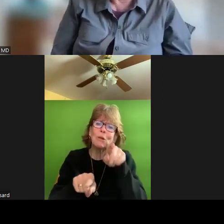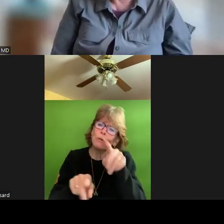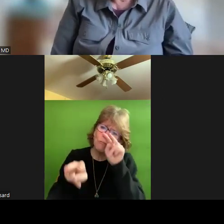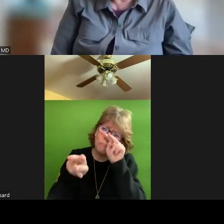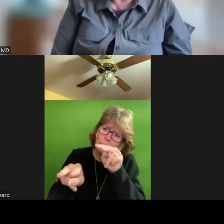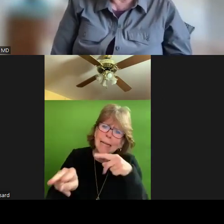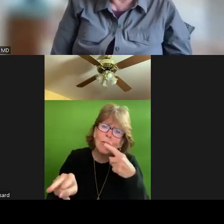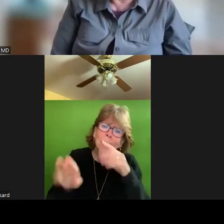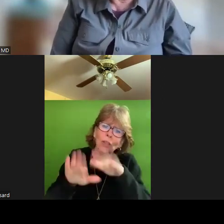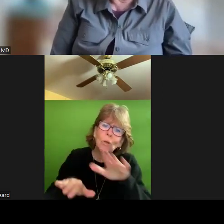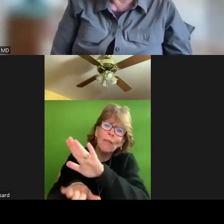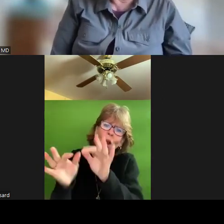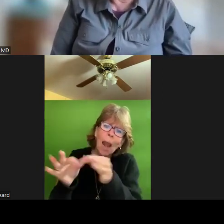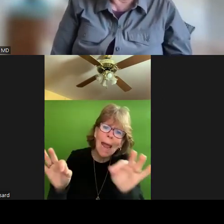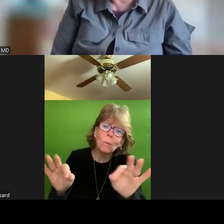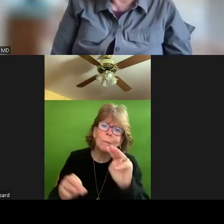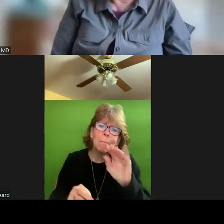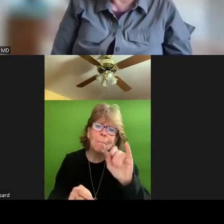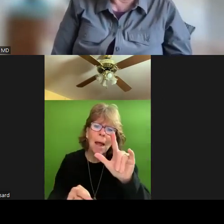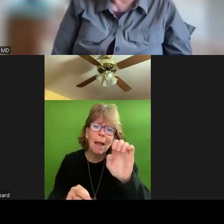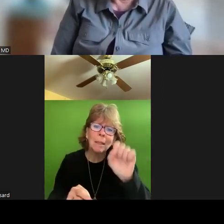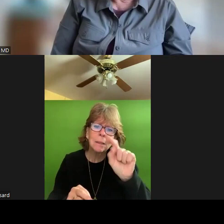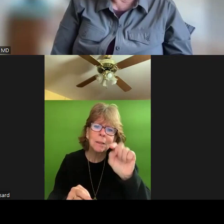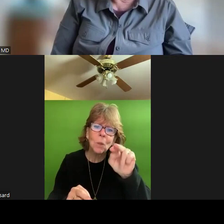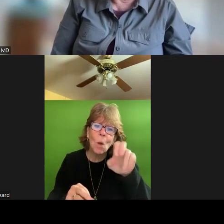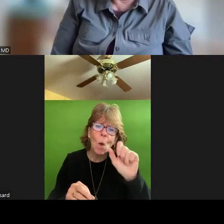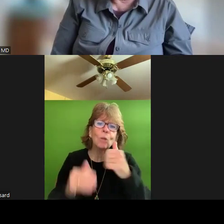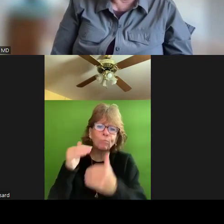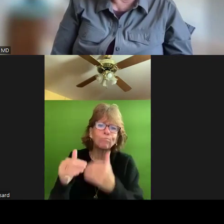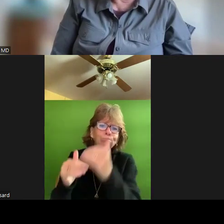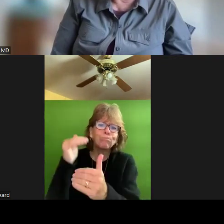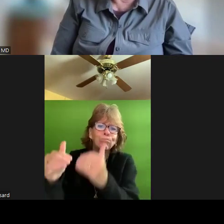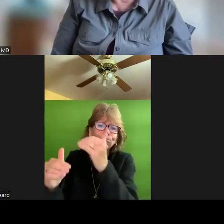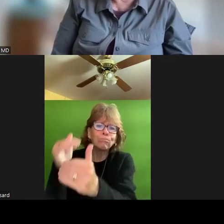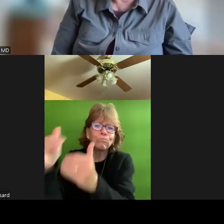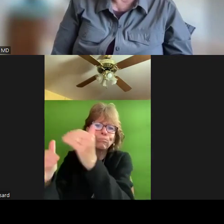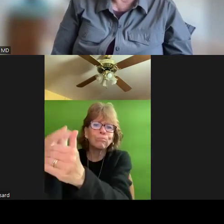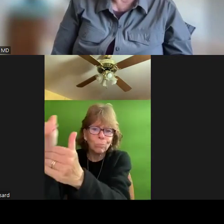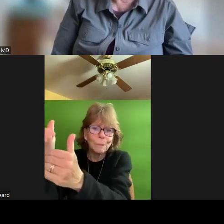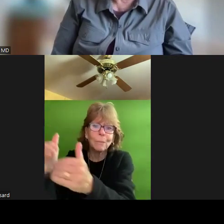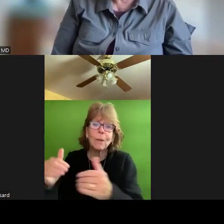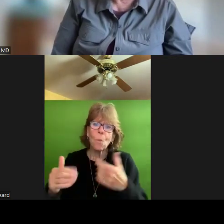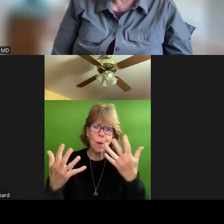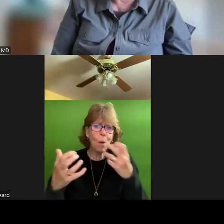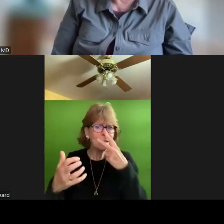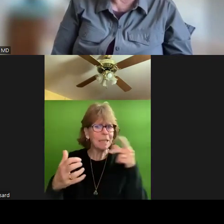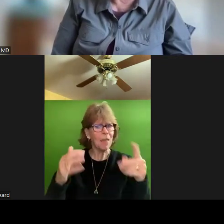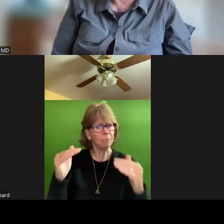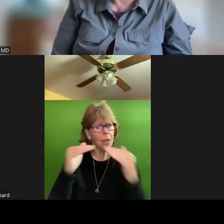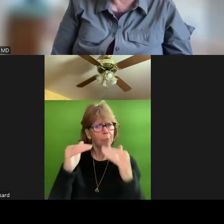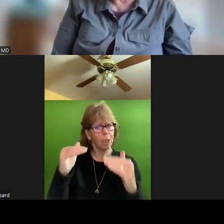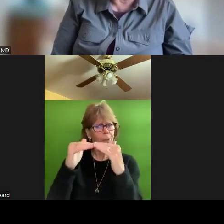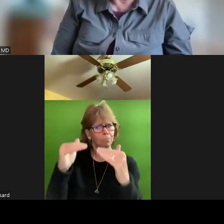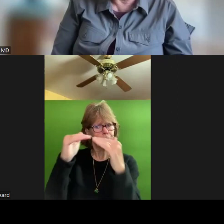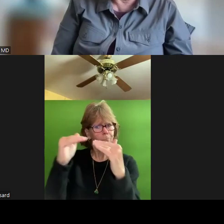children. And for deaf children, we should also focus on the children meeting their language milestones and consider